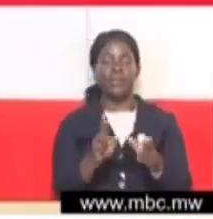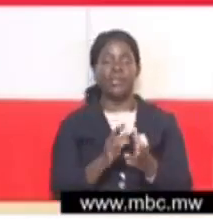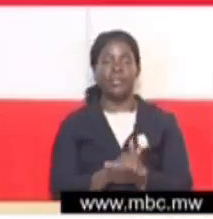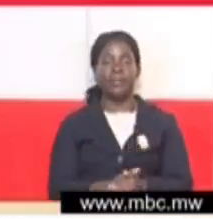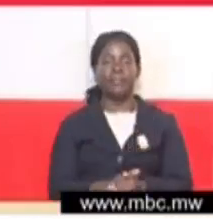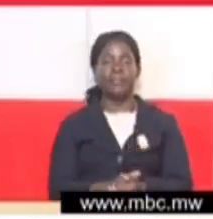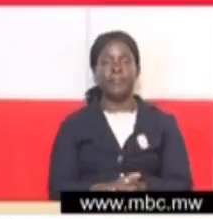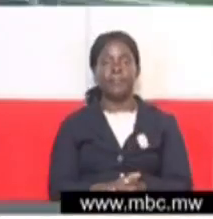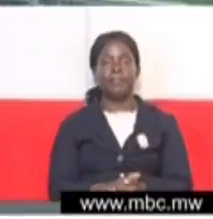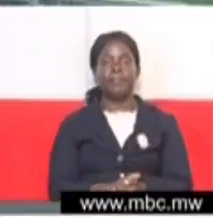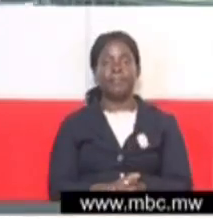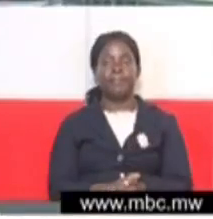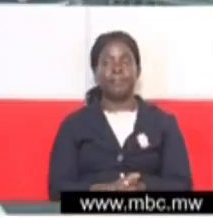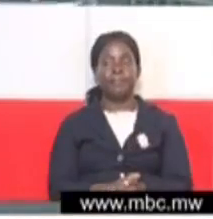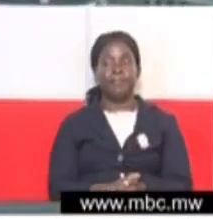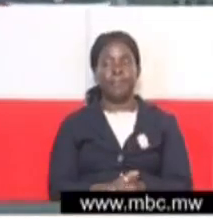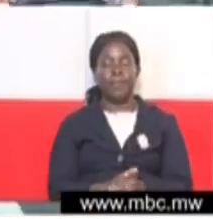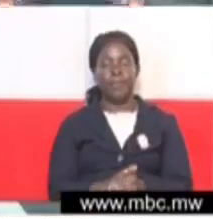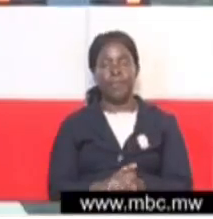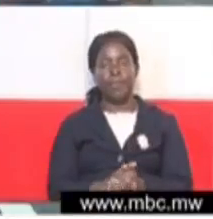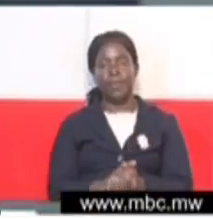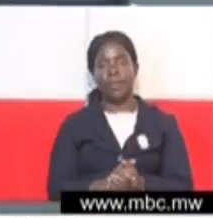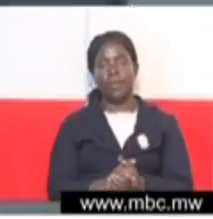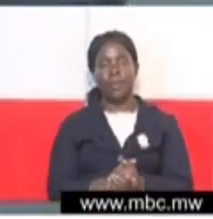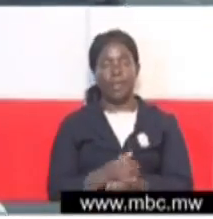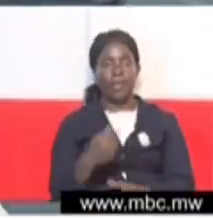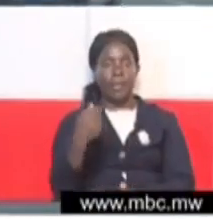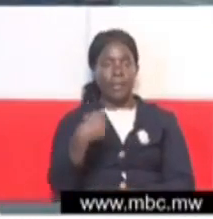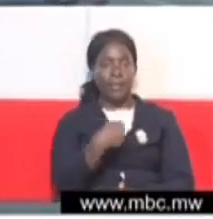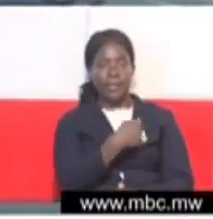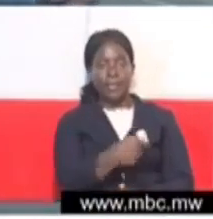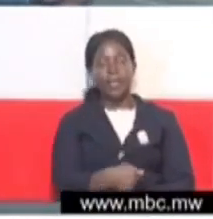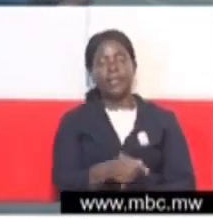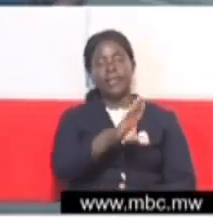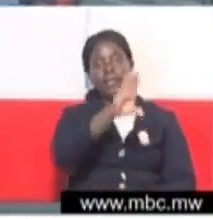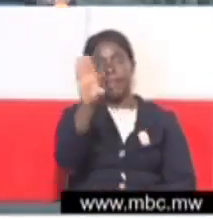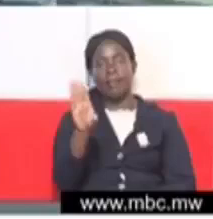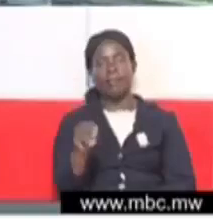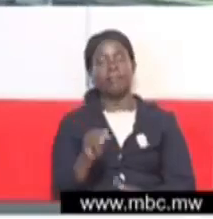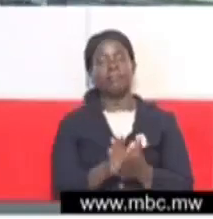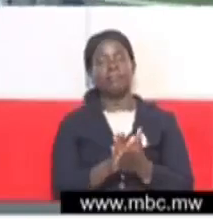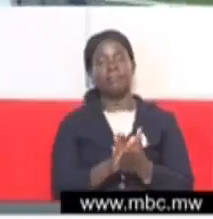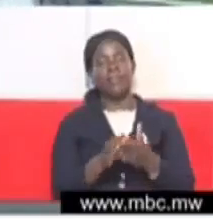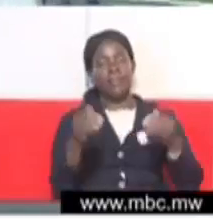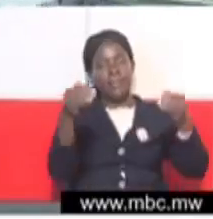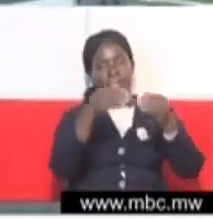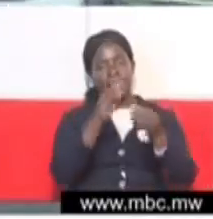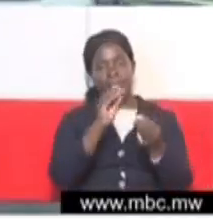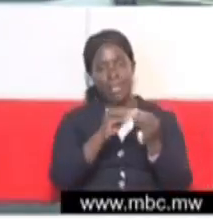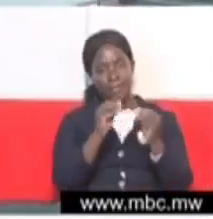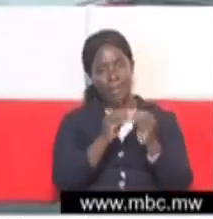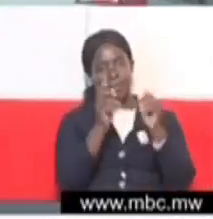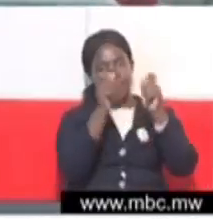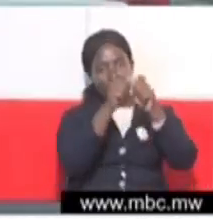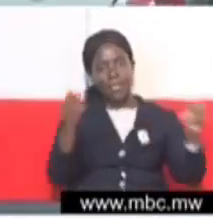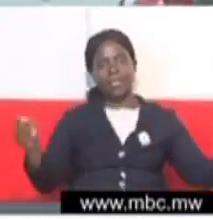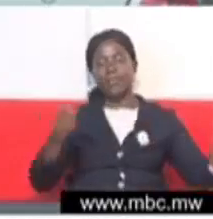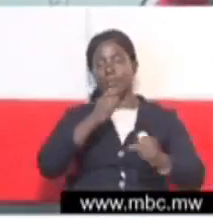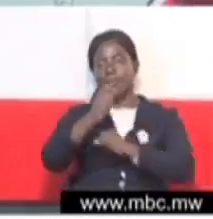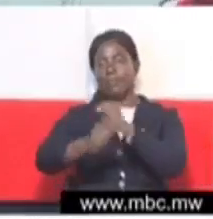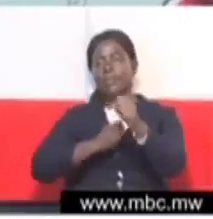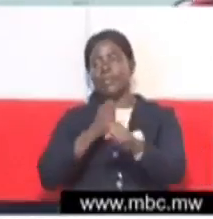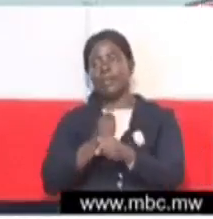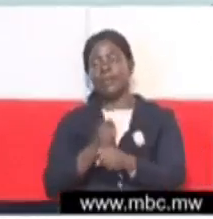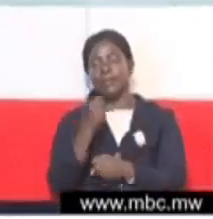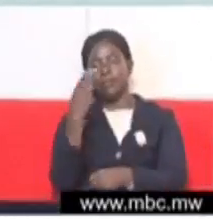from Beijing. The Forum on China-Africa Cooperation was established in the year 2000 as a platform where